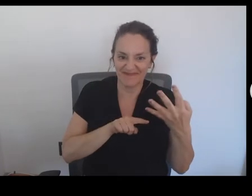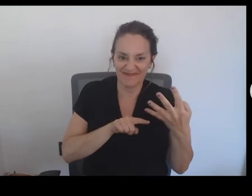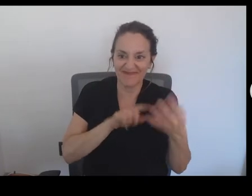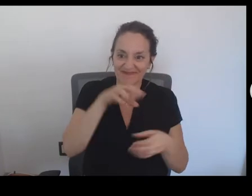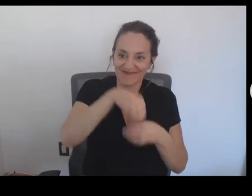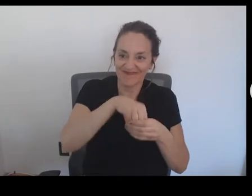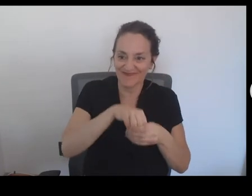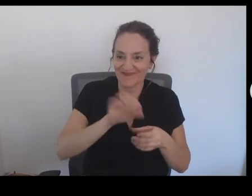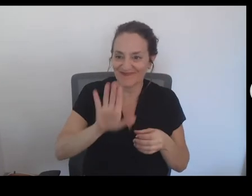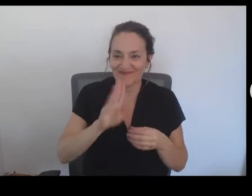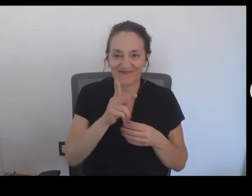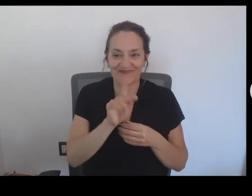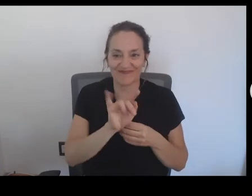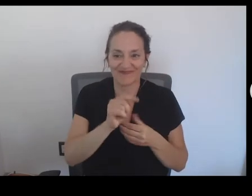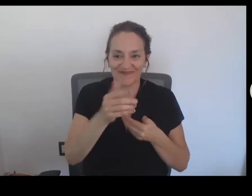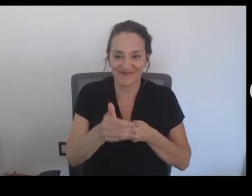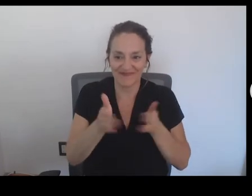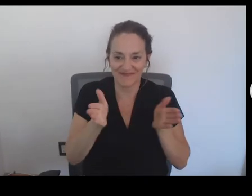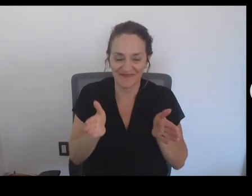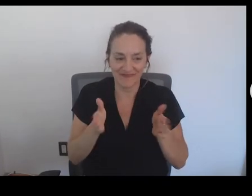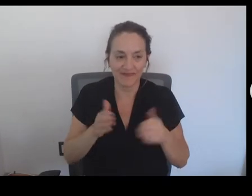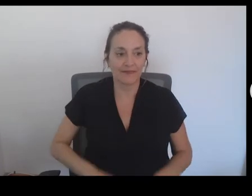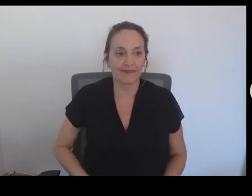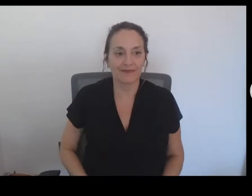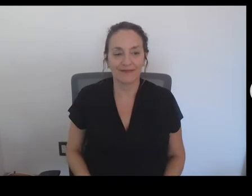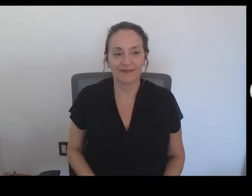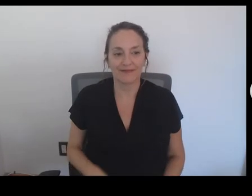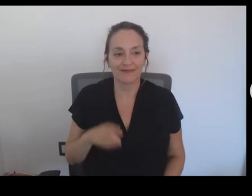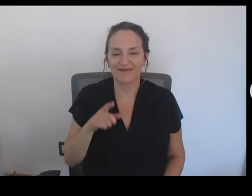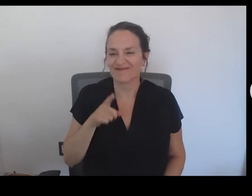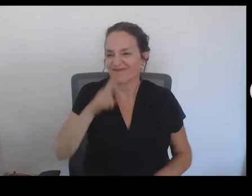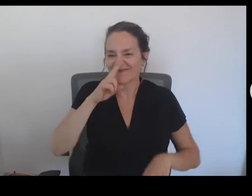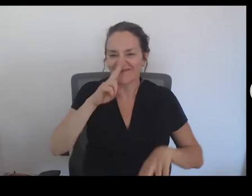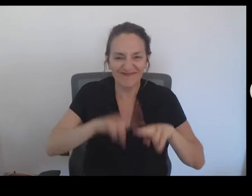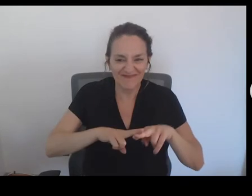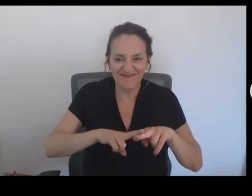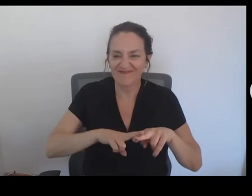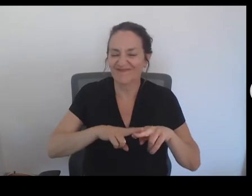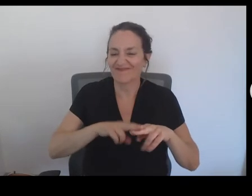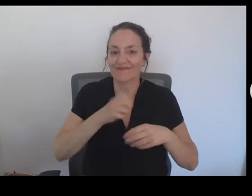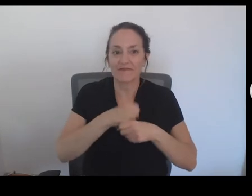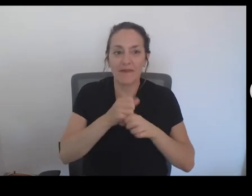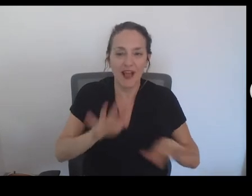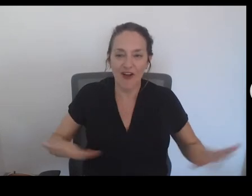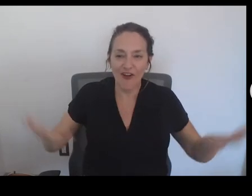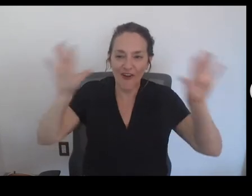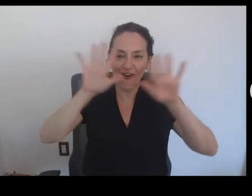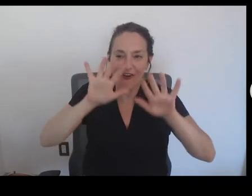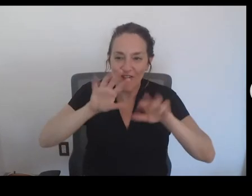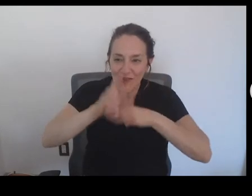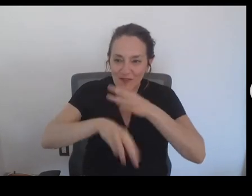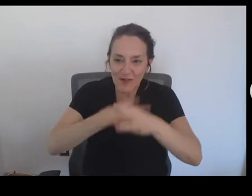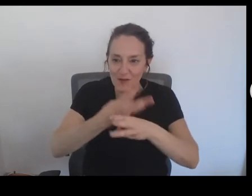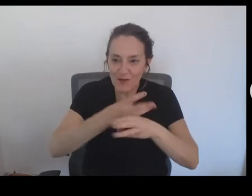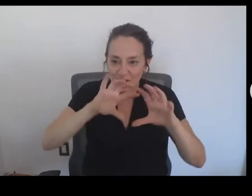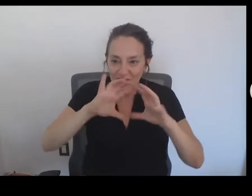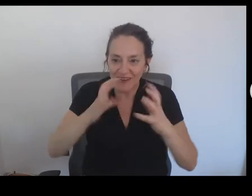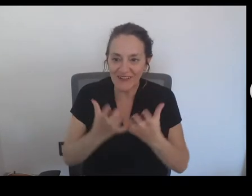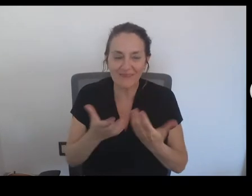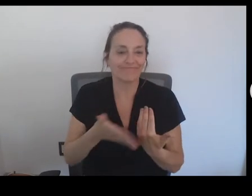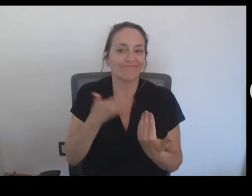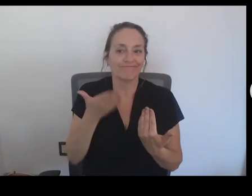toy to play with. They make this toy all over the world, and you can do it at home and